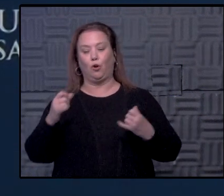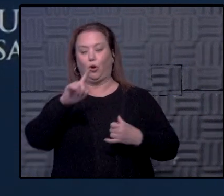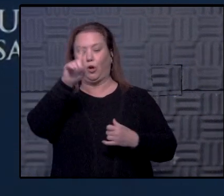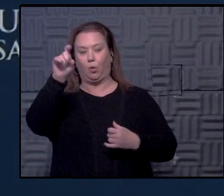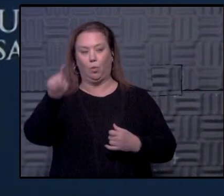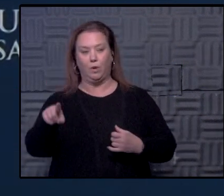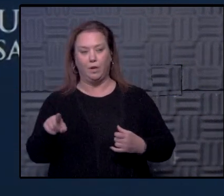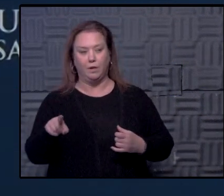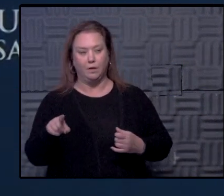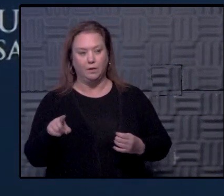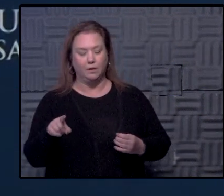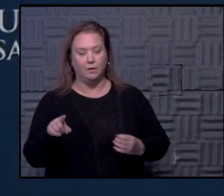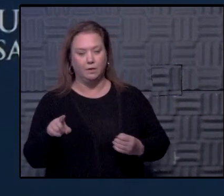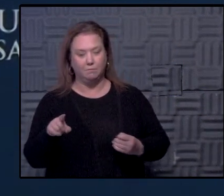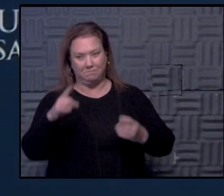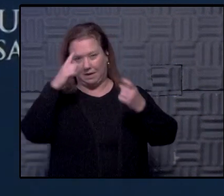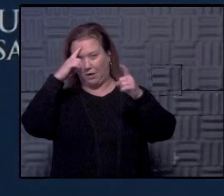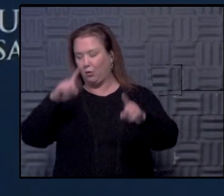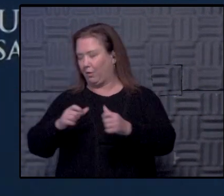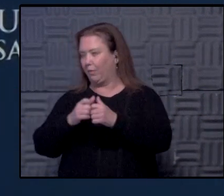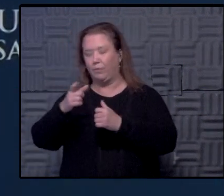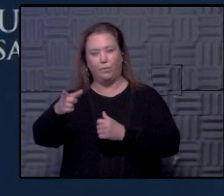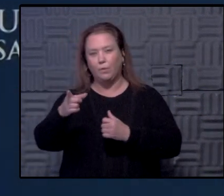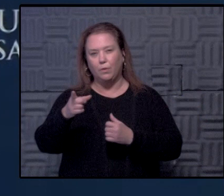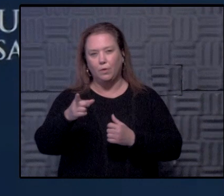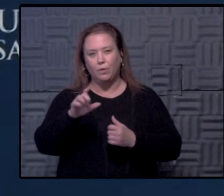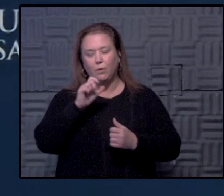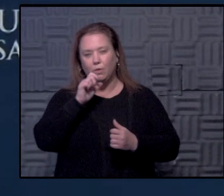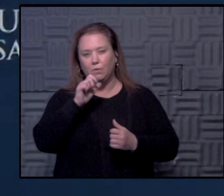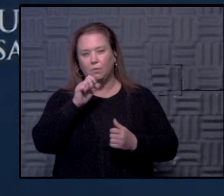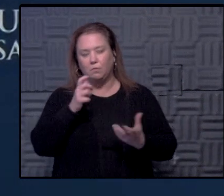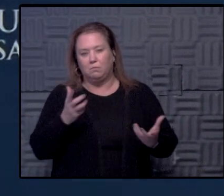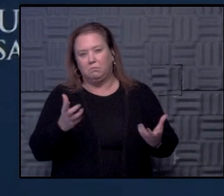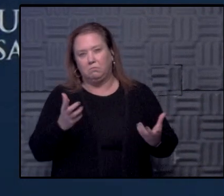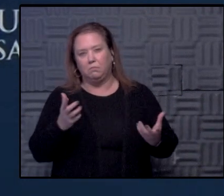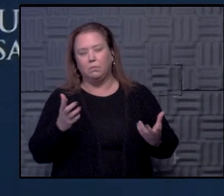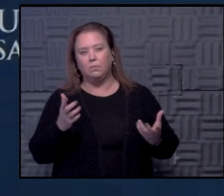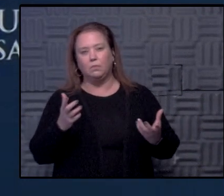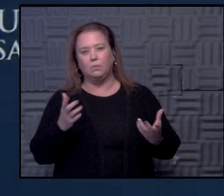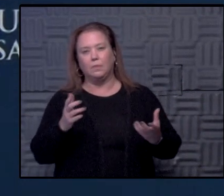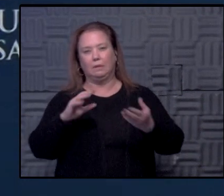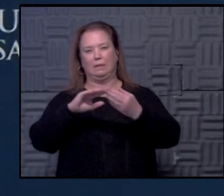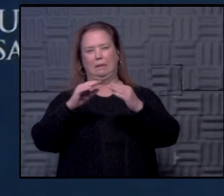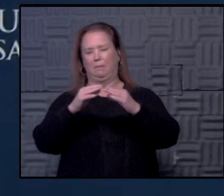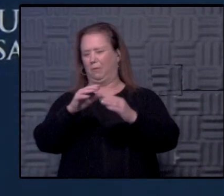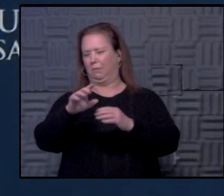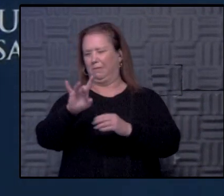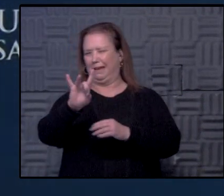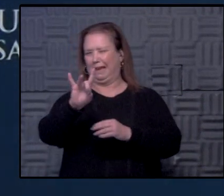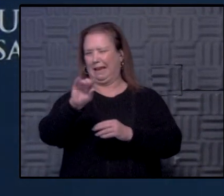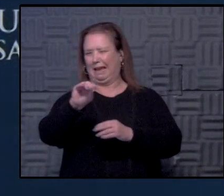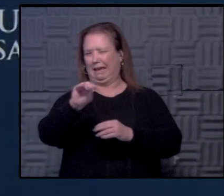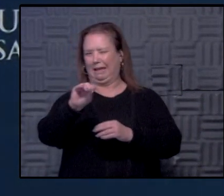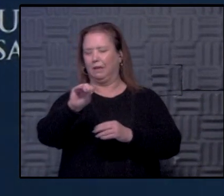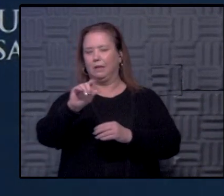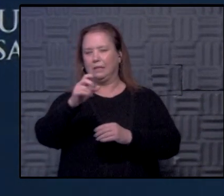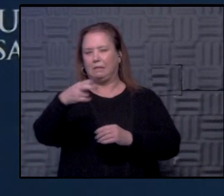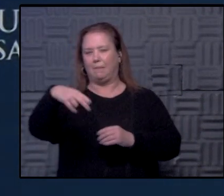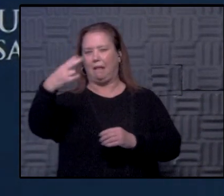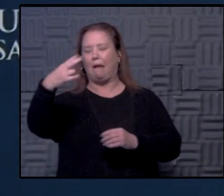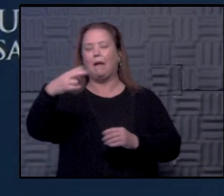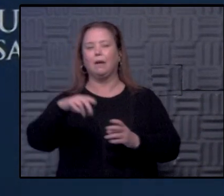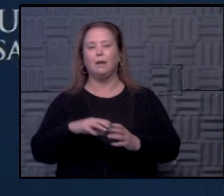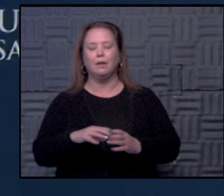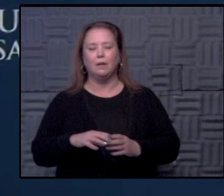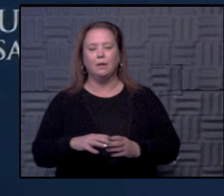question, I agree with you. I think we don't have, I think maybe the statistic there was a little high. I